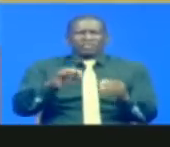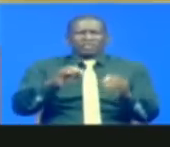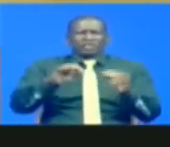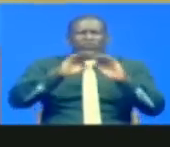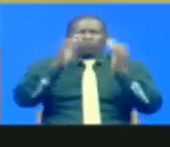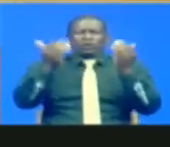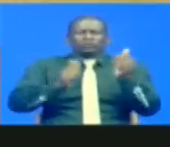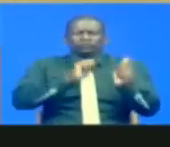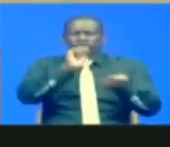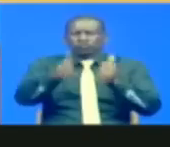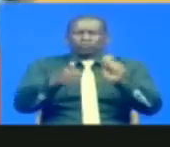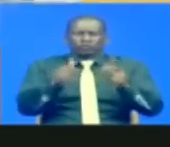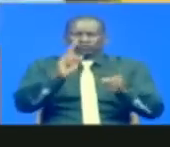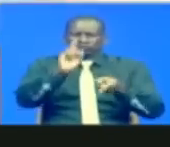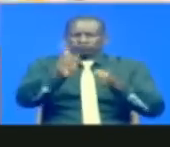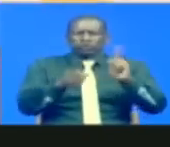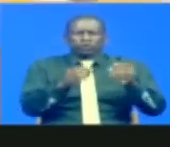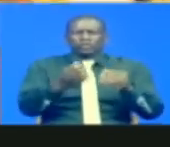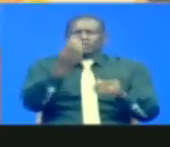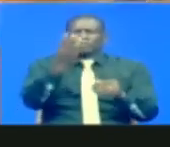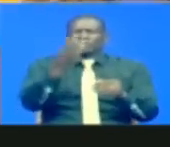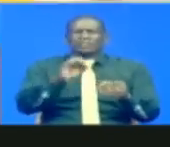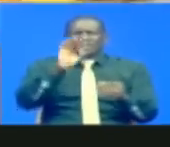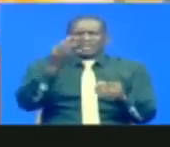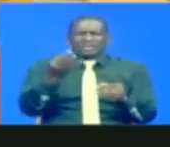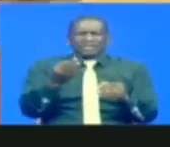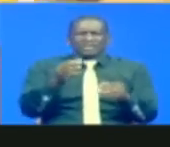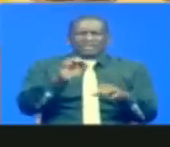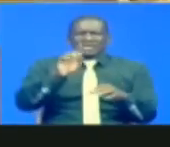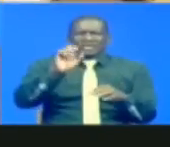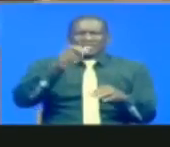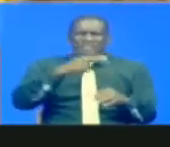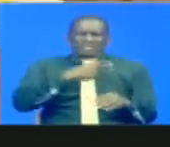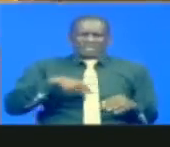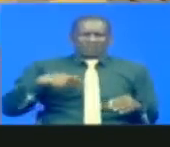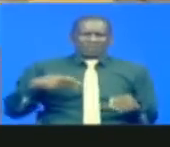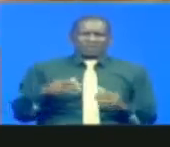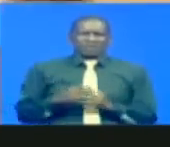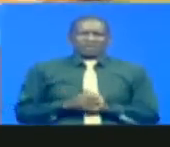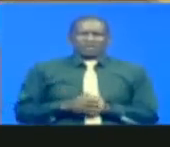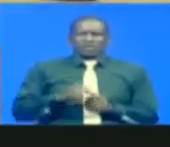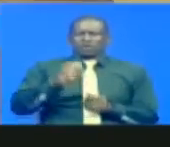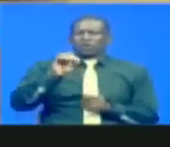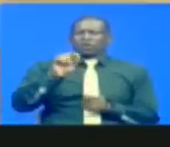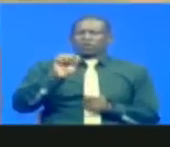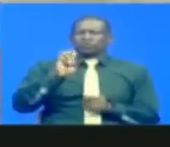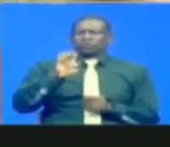are set to be held on March 30th in Aarhus, Denmark. Brian Atwal,